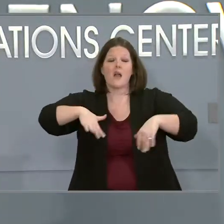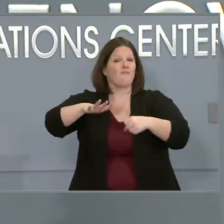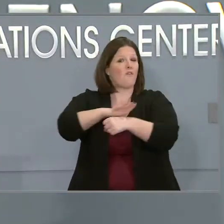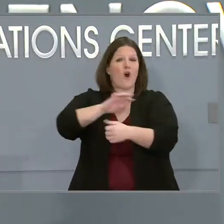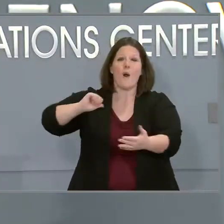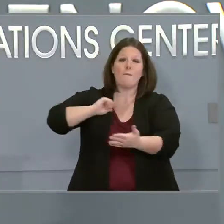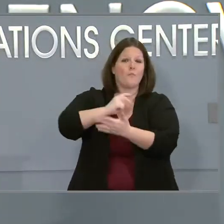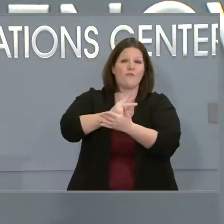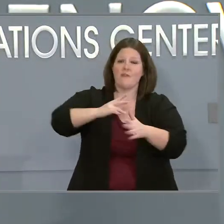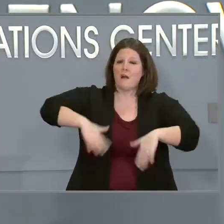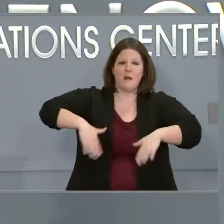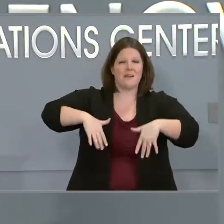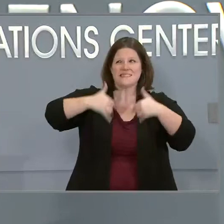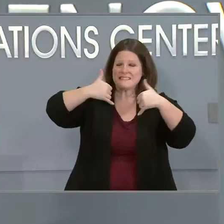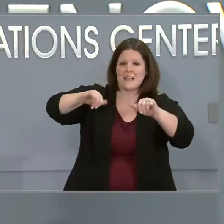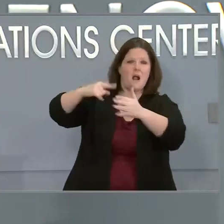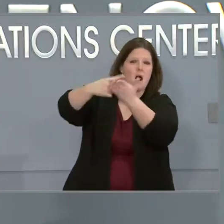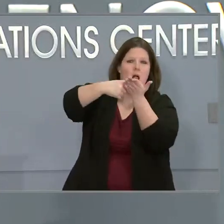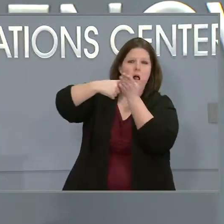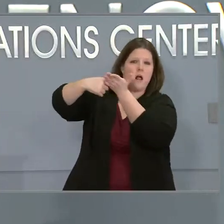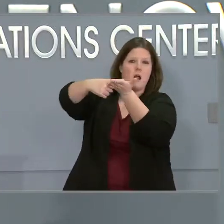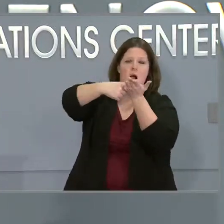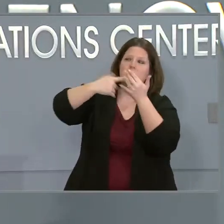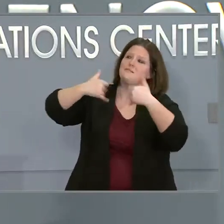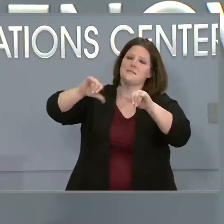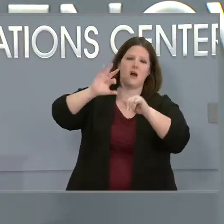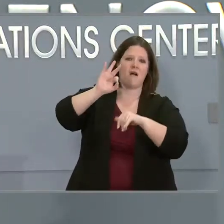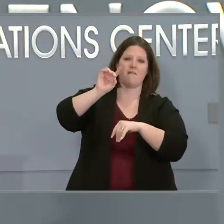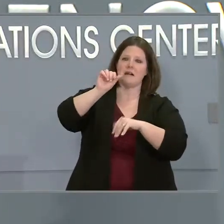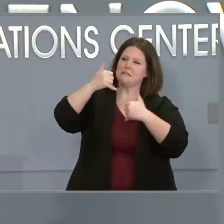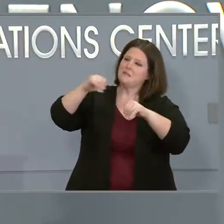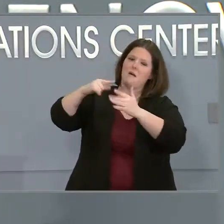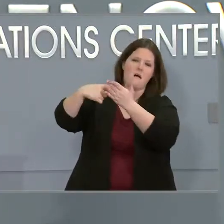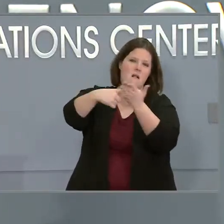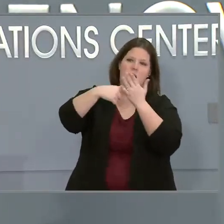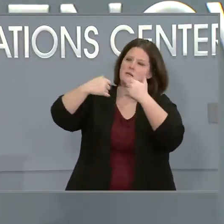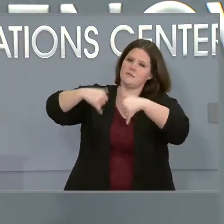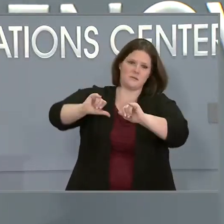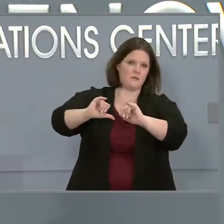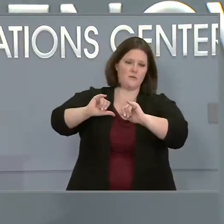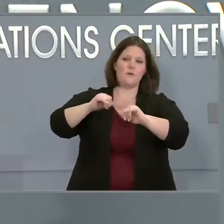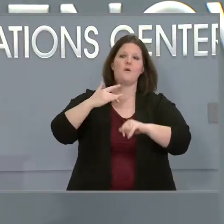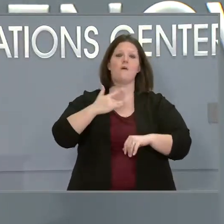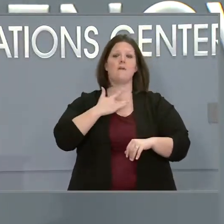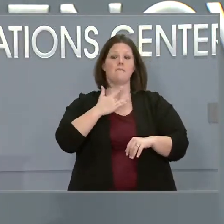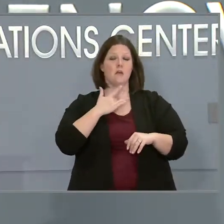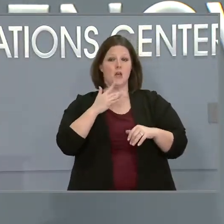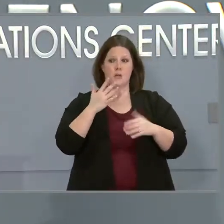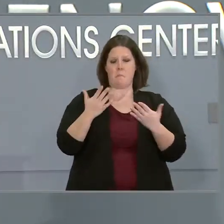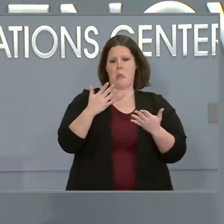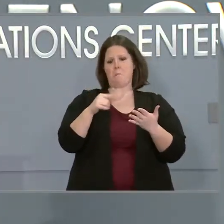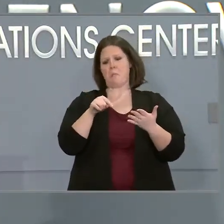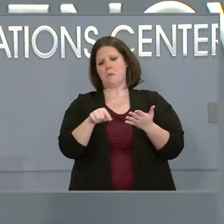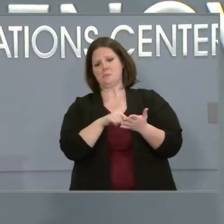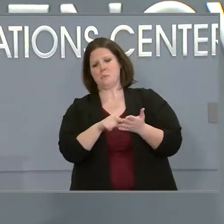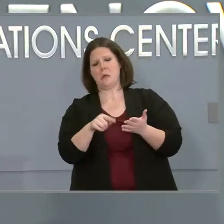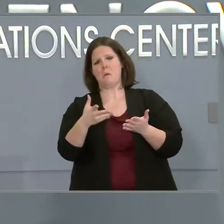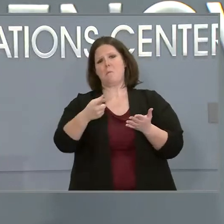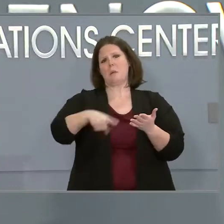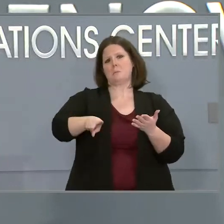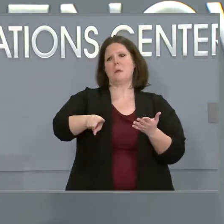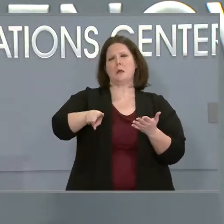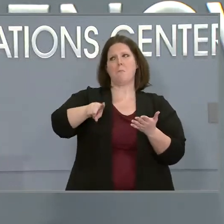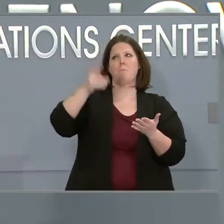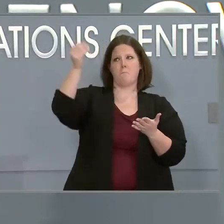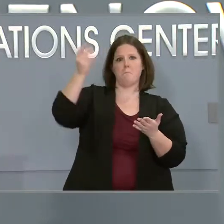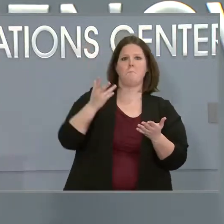full authorization from the FDA. They are reviewing that this week. So we think maybe as soon as the end of this week or early next week for